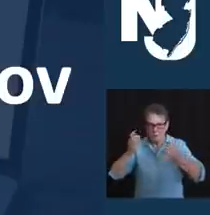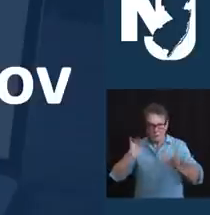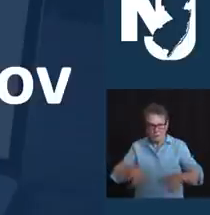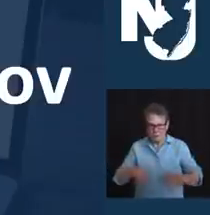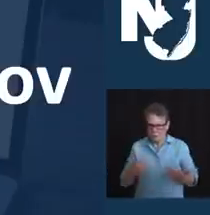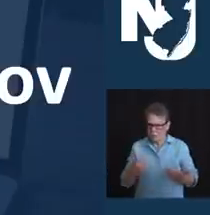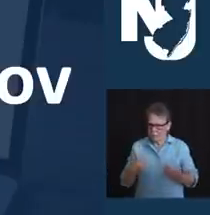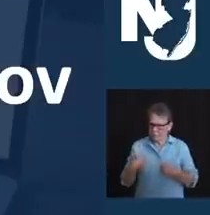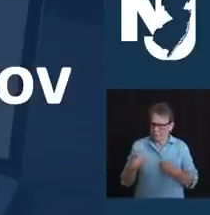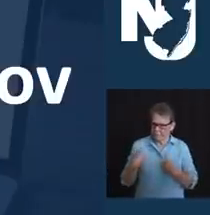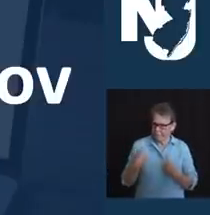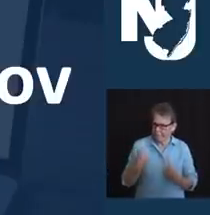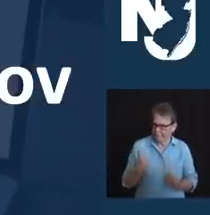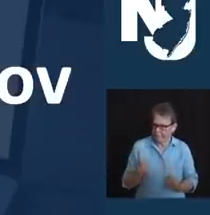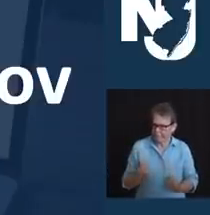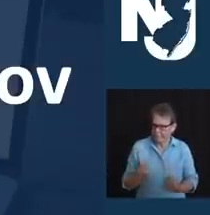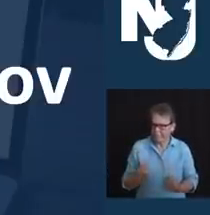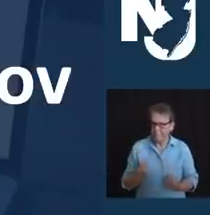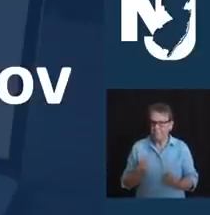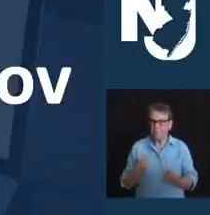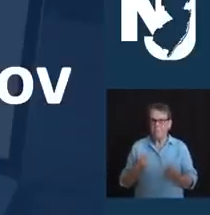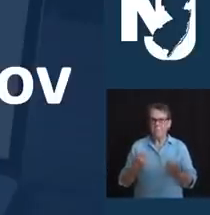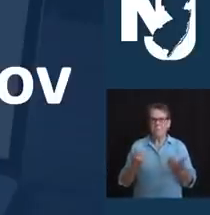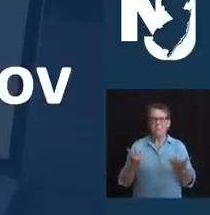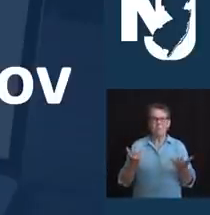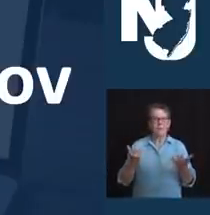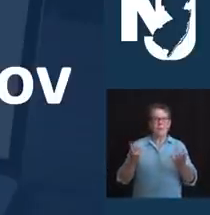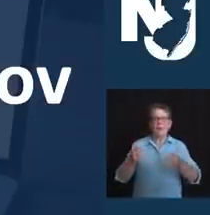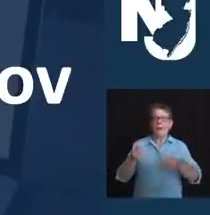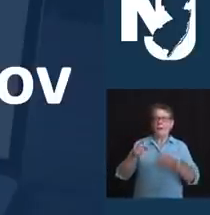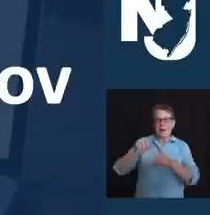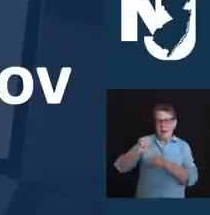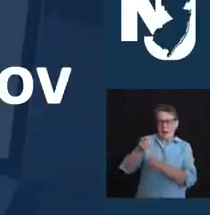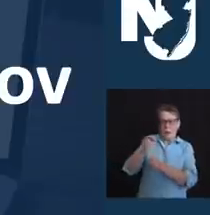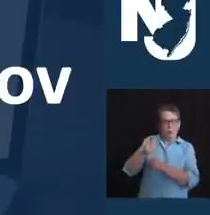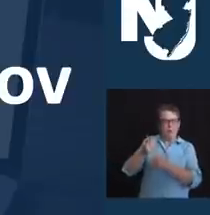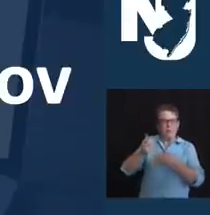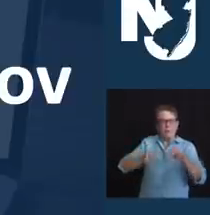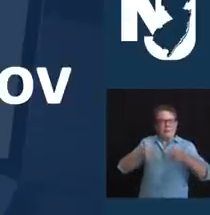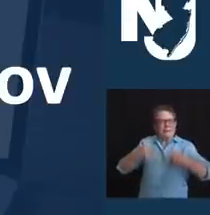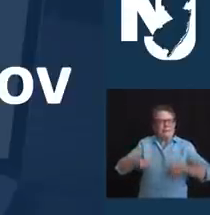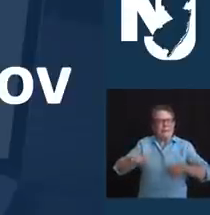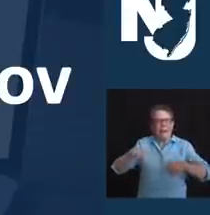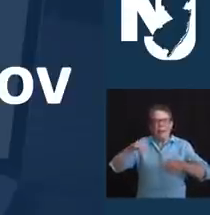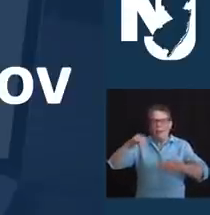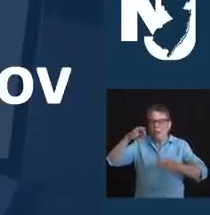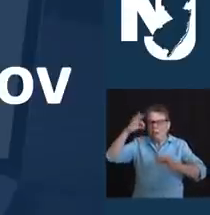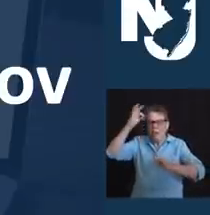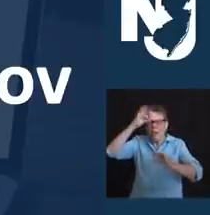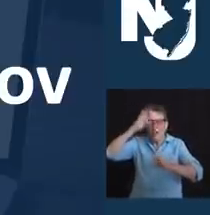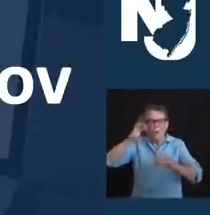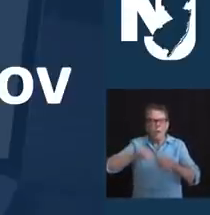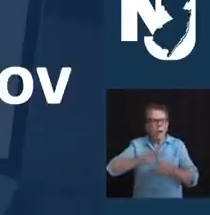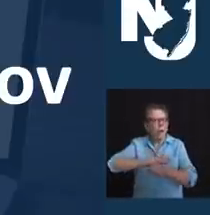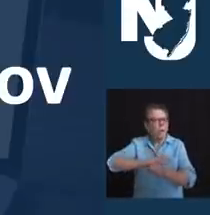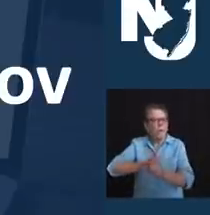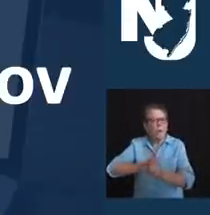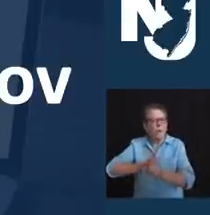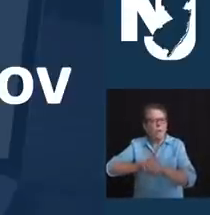know much about this virus, then, but the prevailing science now tells us this is a predominantly